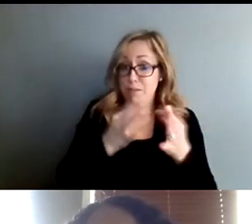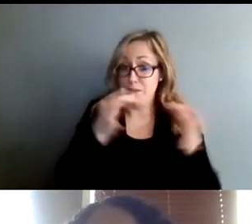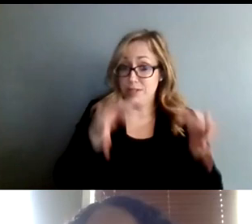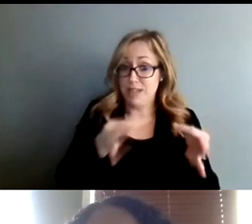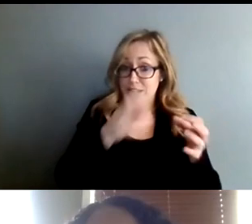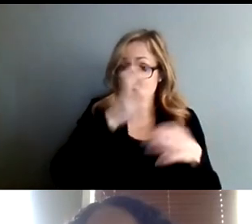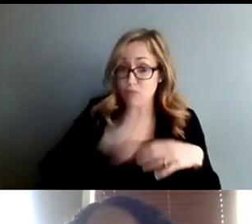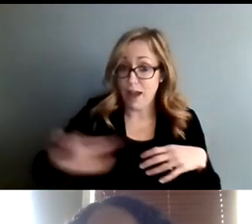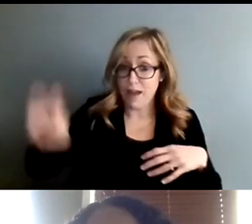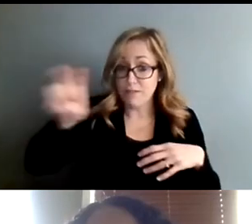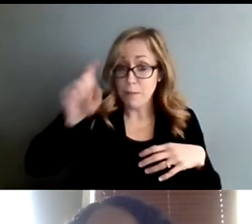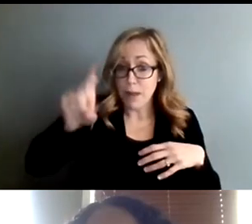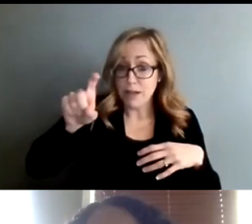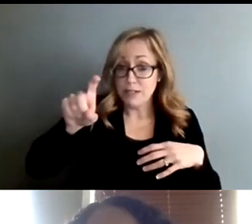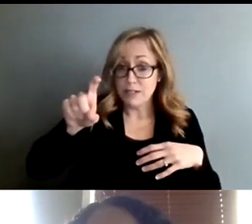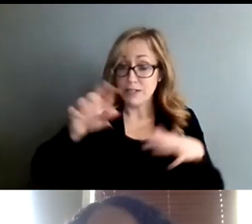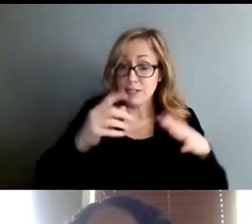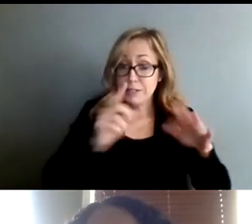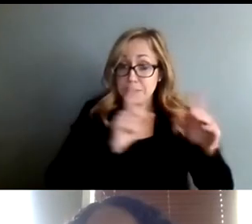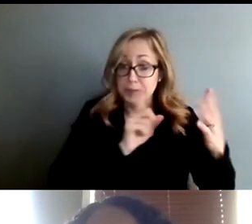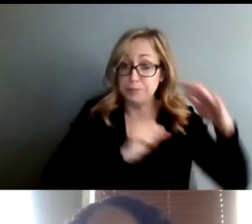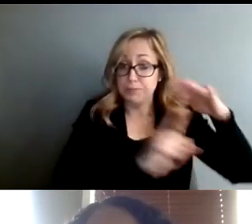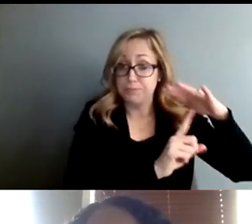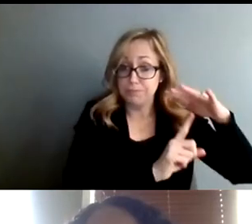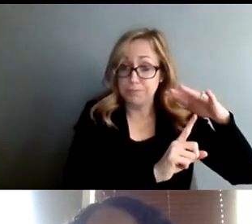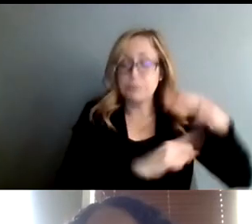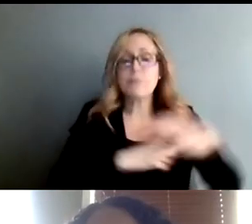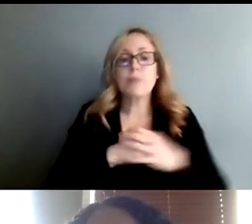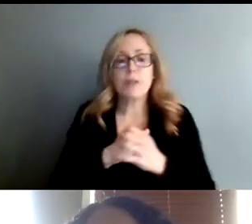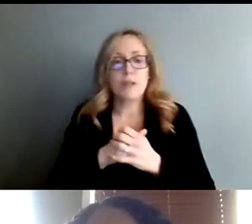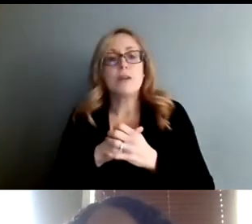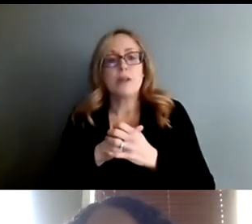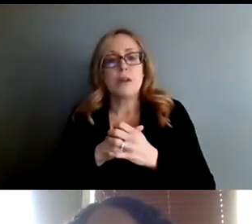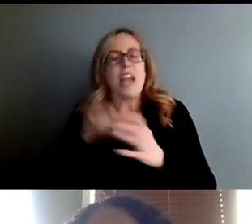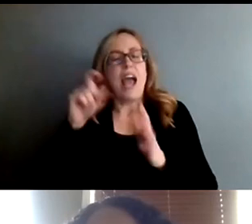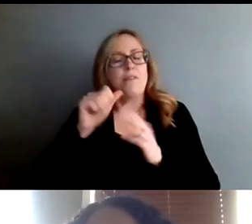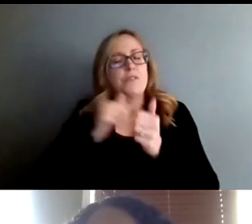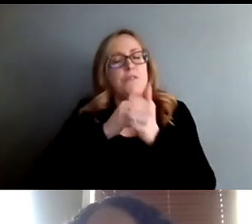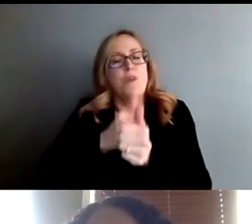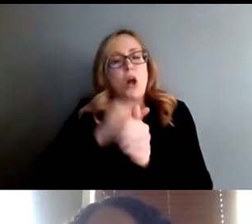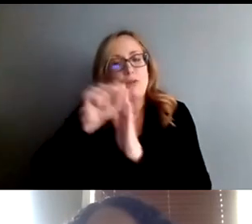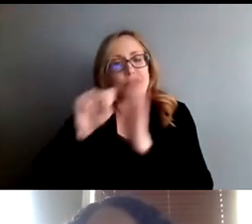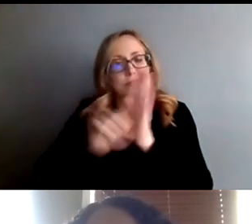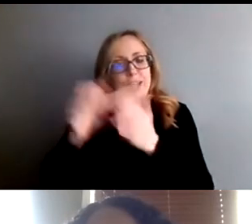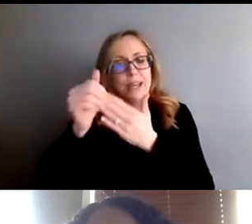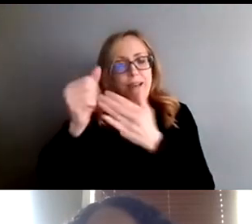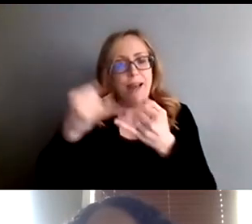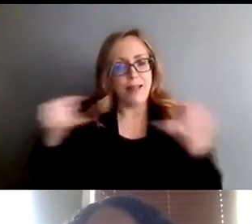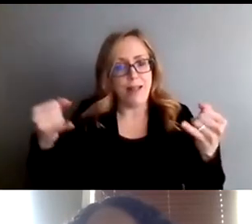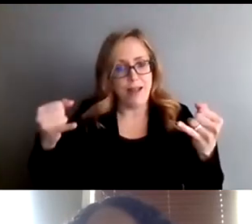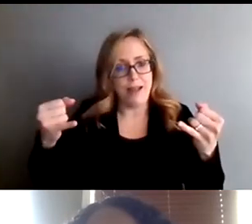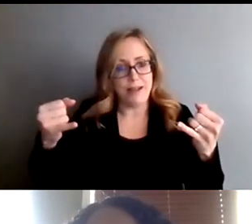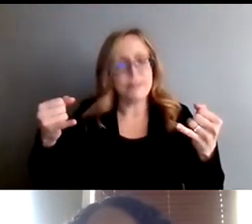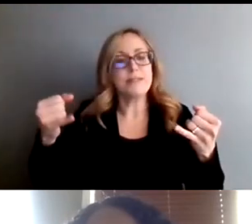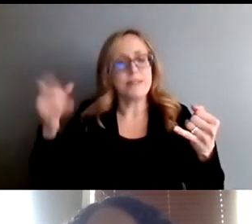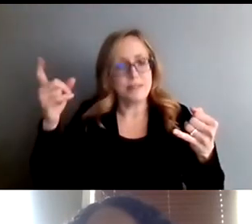So we're asking all families, particularly those that are in person, to follow the state's guidelines on travel. The state has updated its guidelines